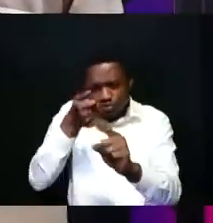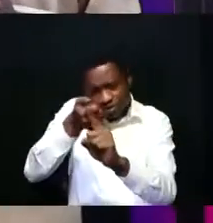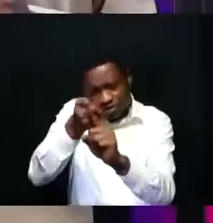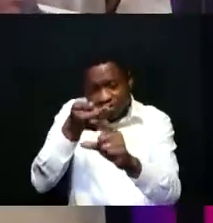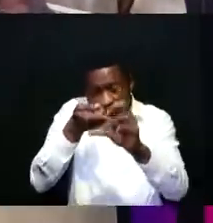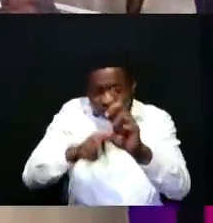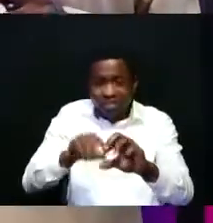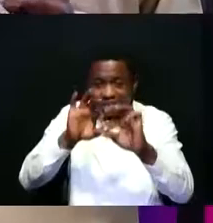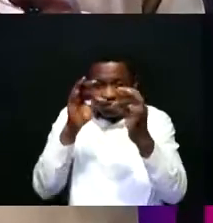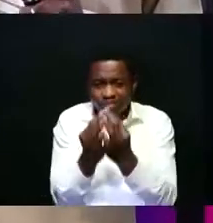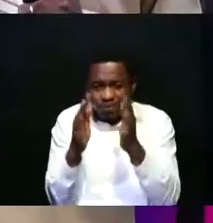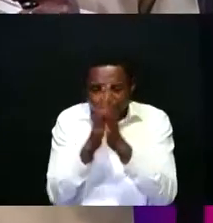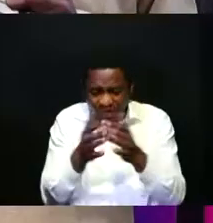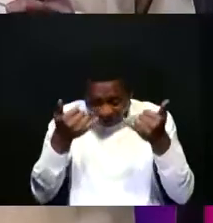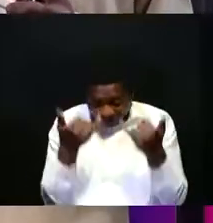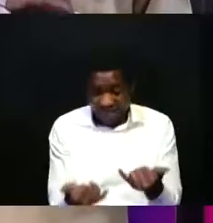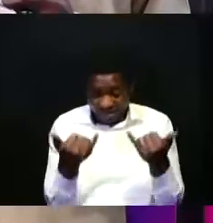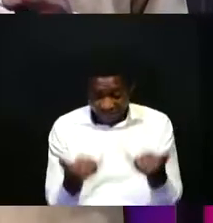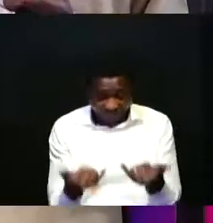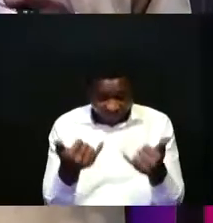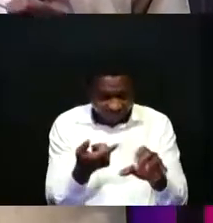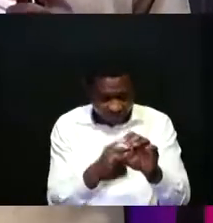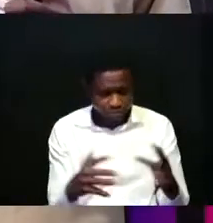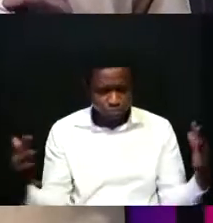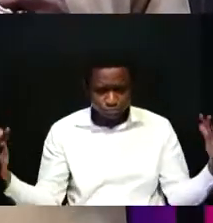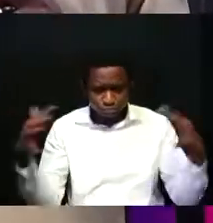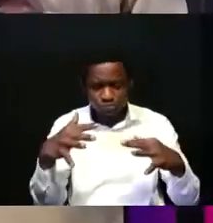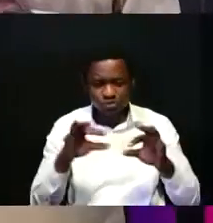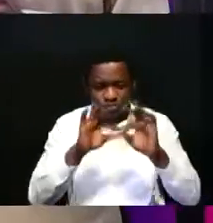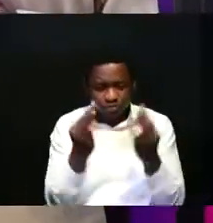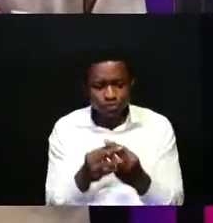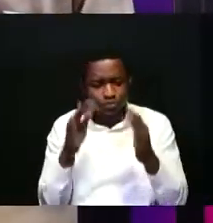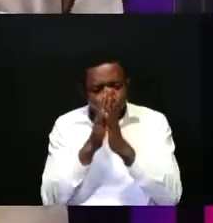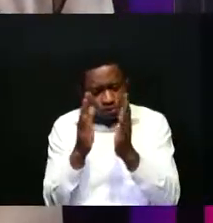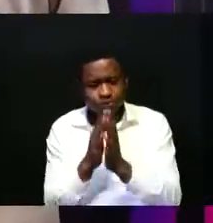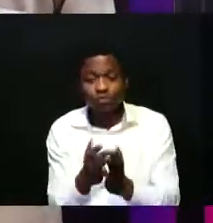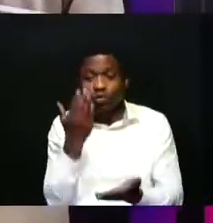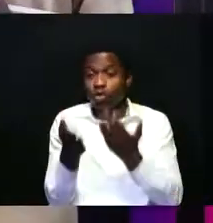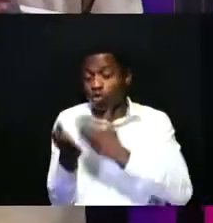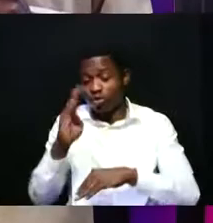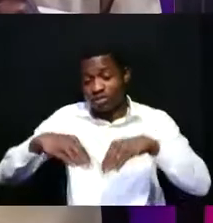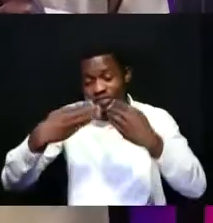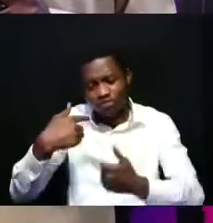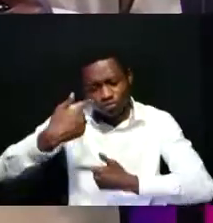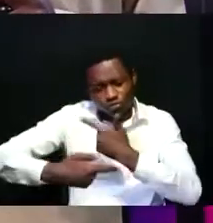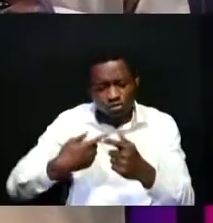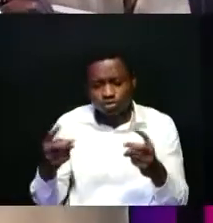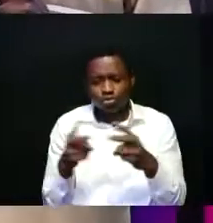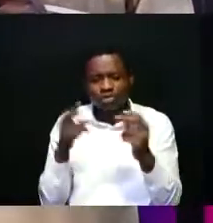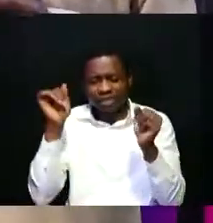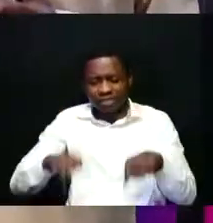family altar now. And may the Lord grant you the grace for